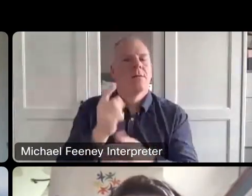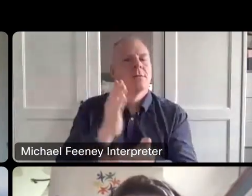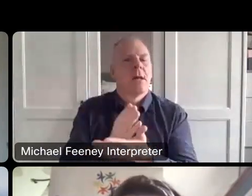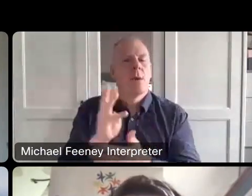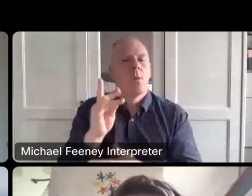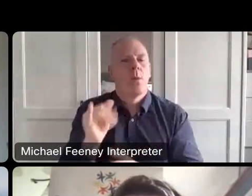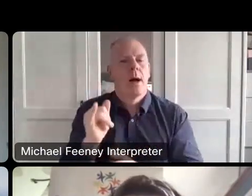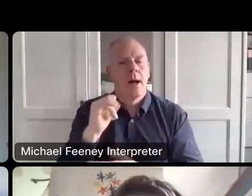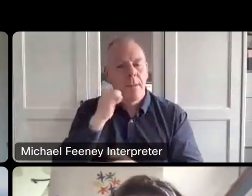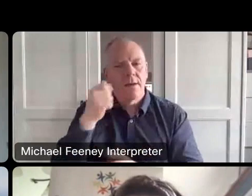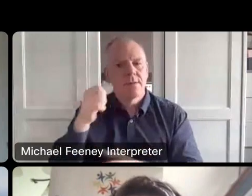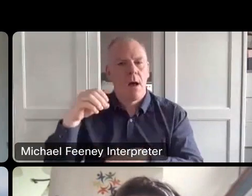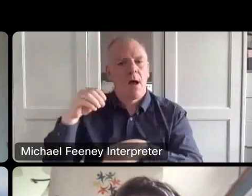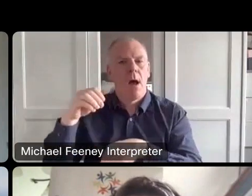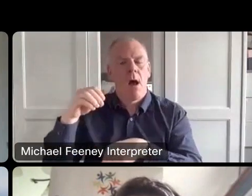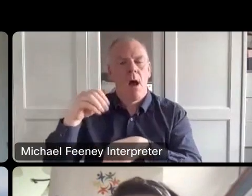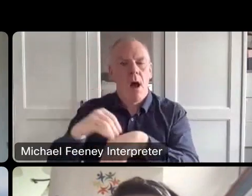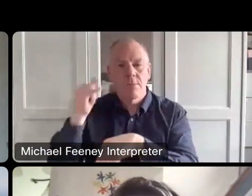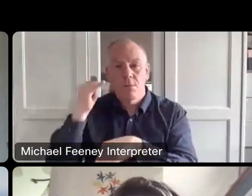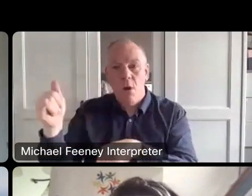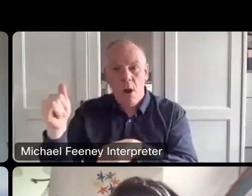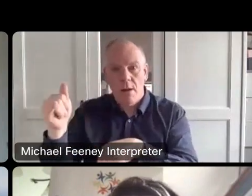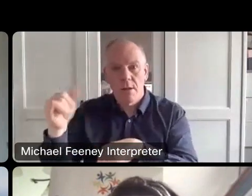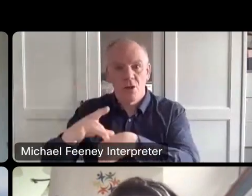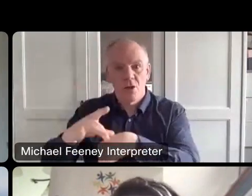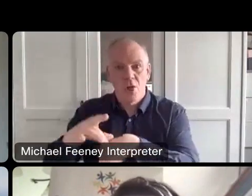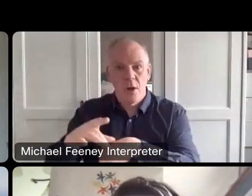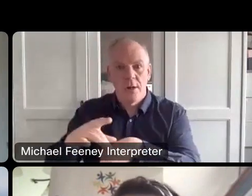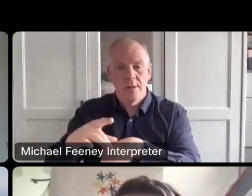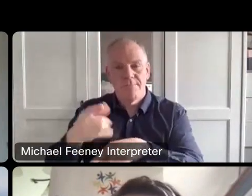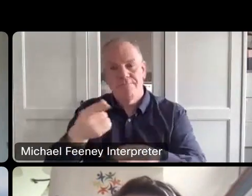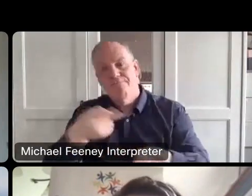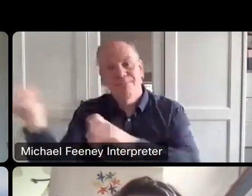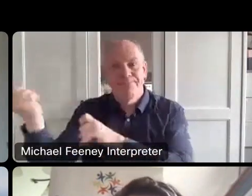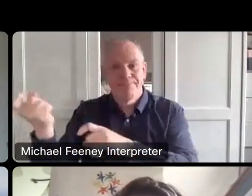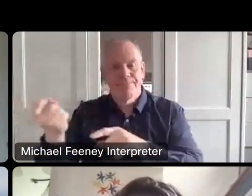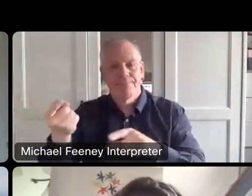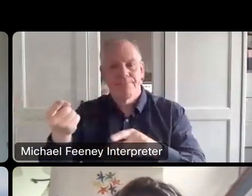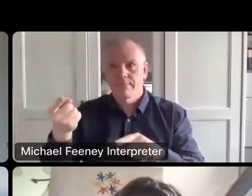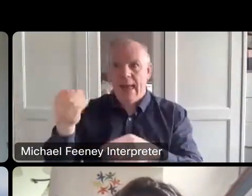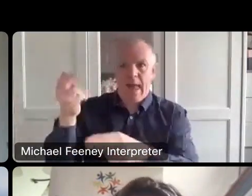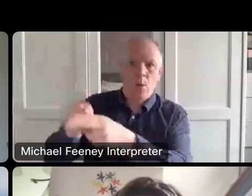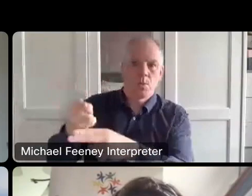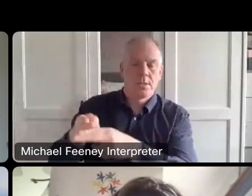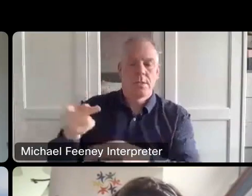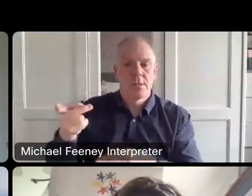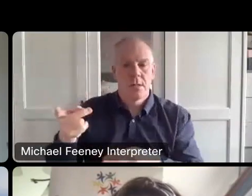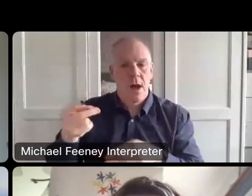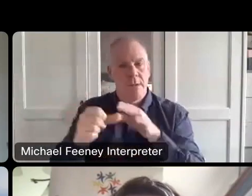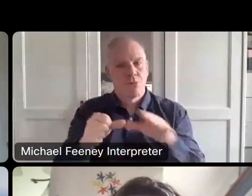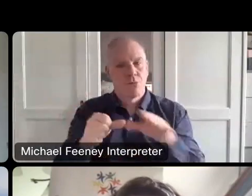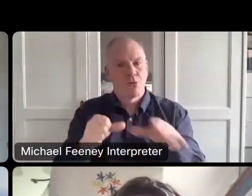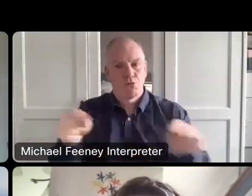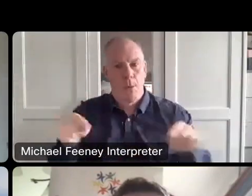the on-call, the surgeon doing Tony's elective surgery was also covering the on-call rota for a big catchment